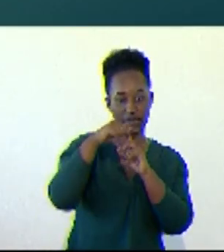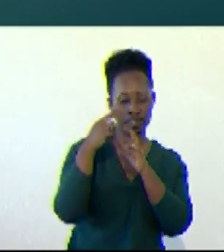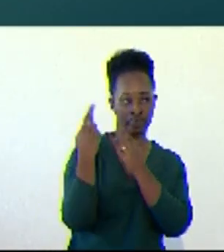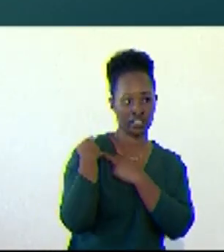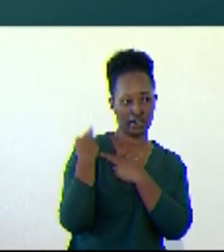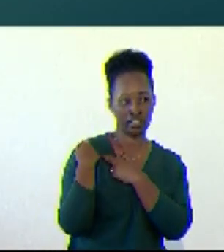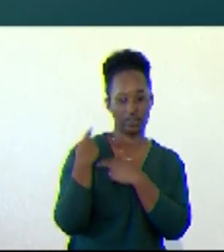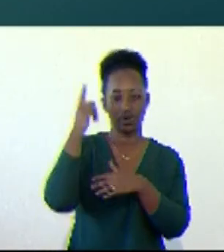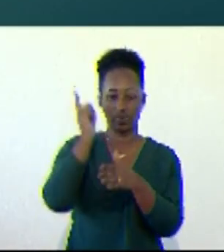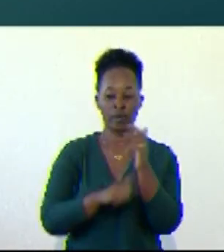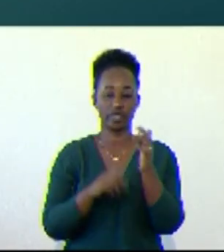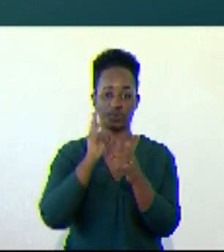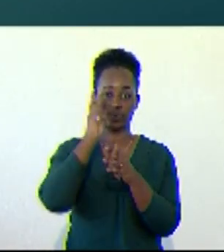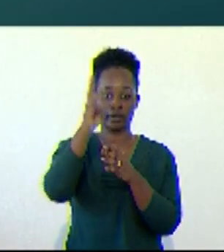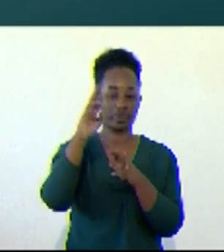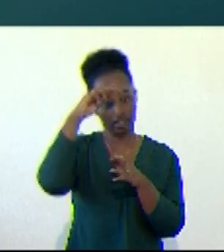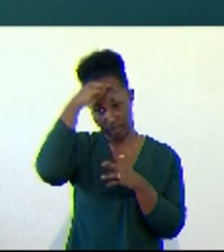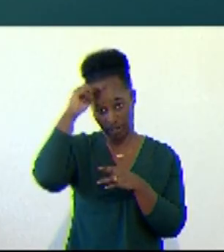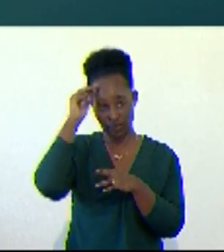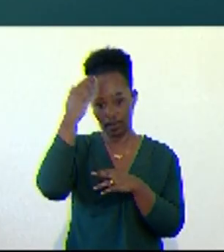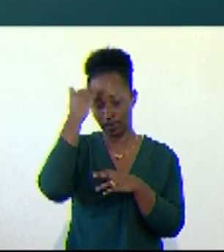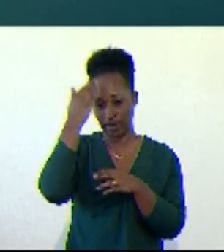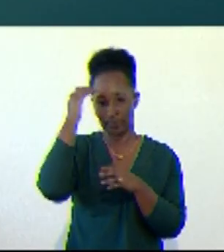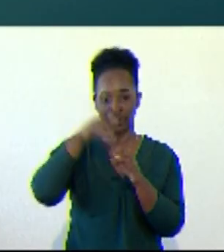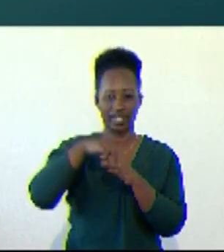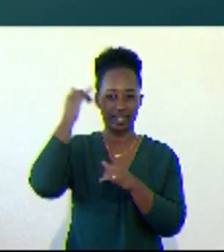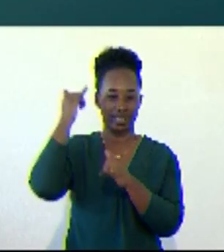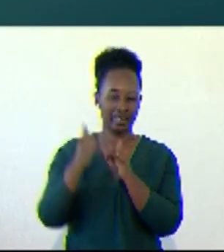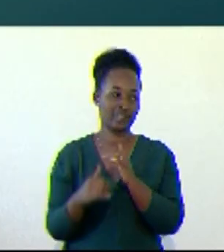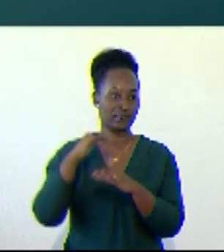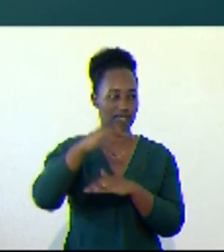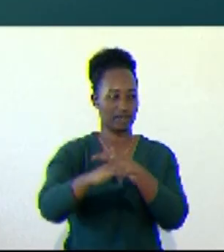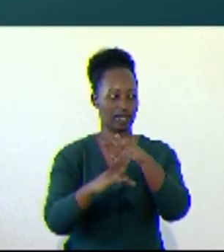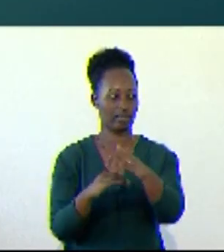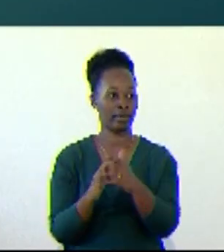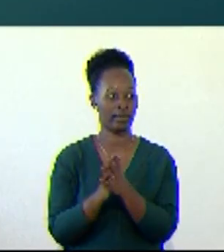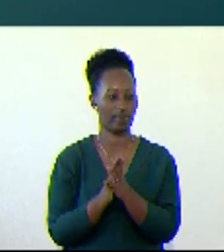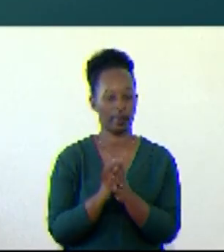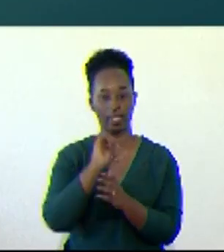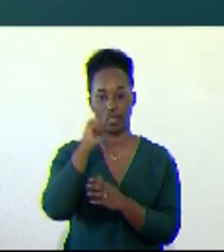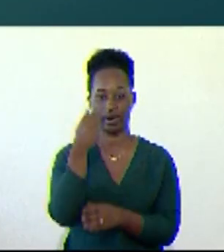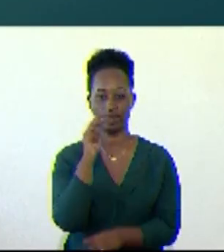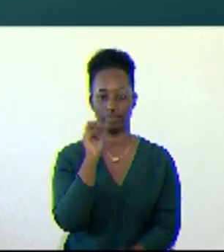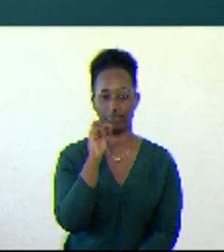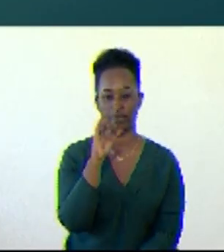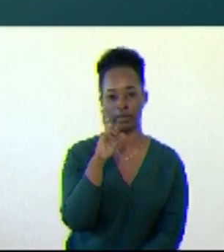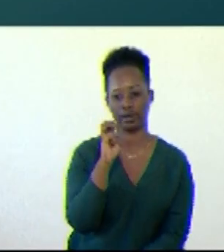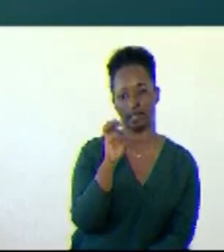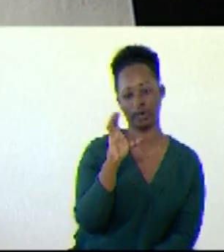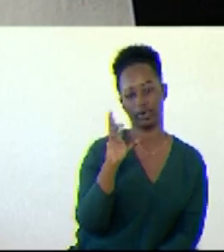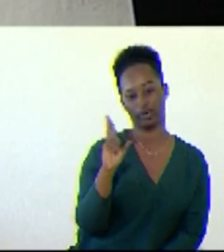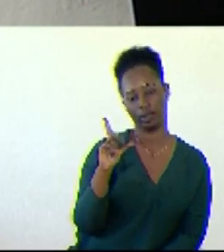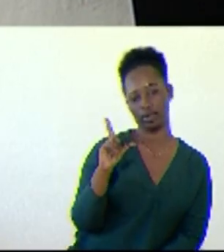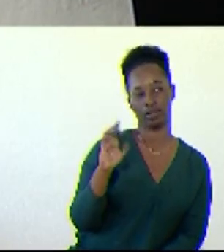nitrogen. What will be the reason why in the last step? Another molecule of the